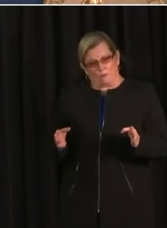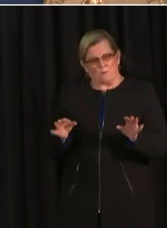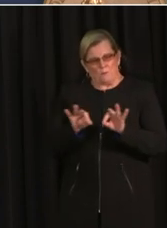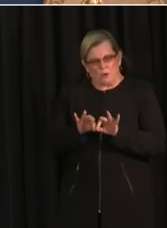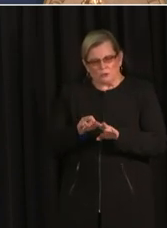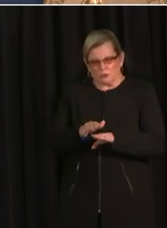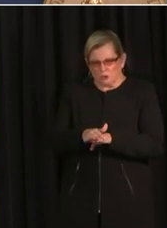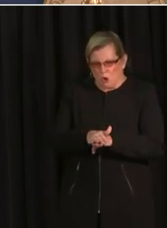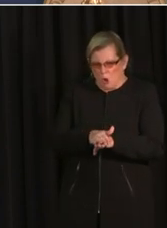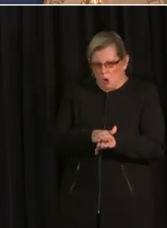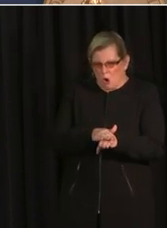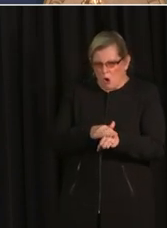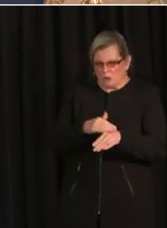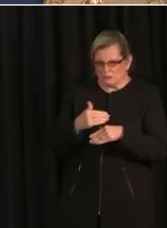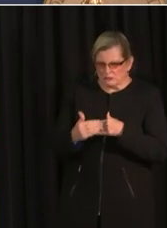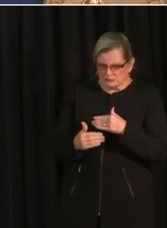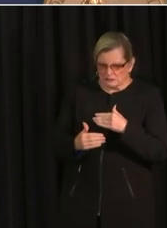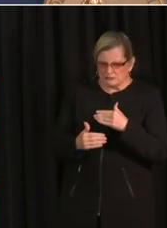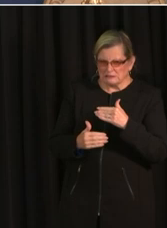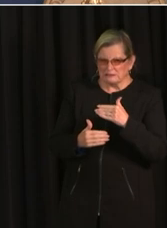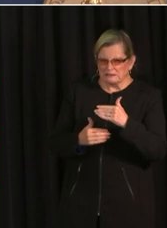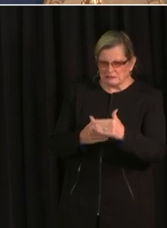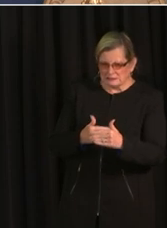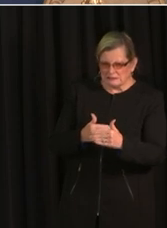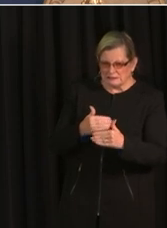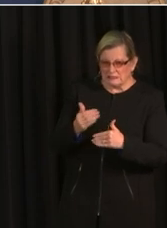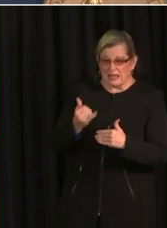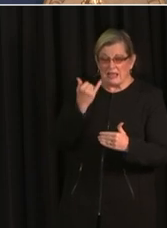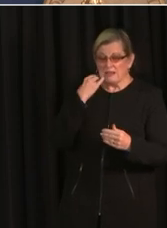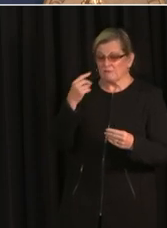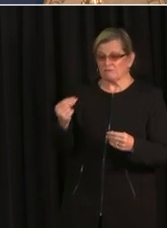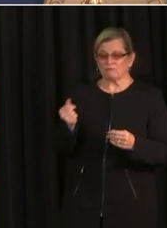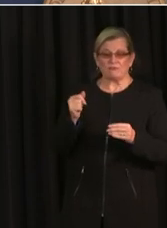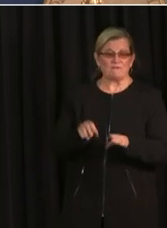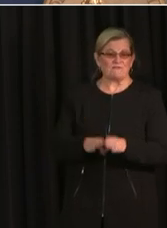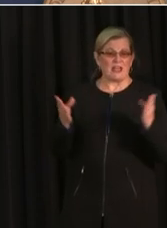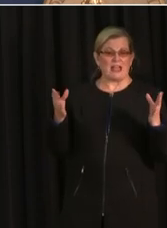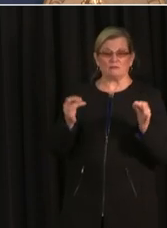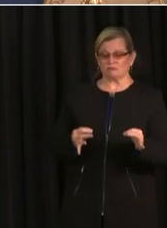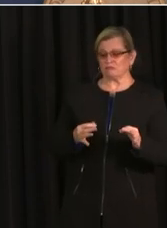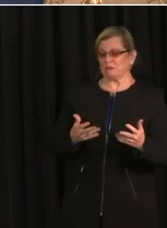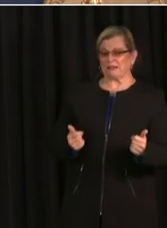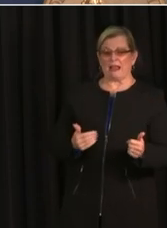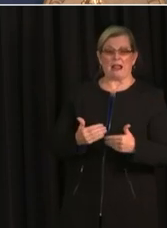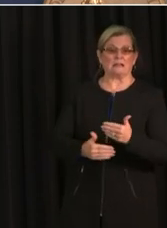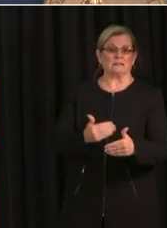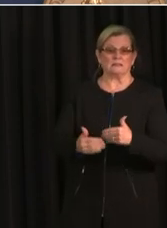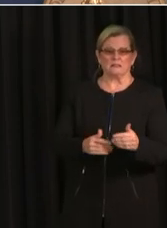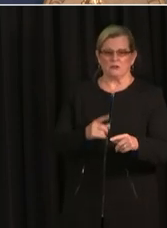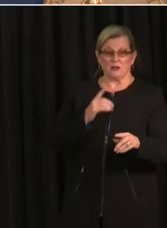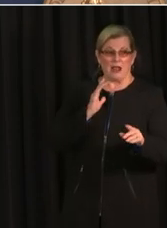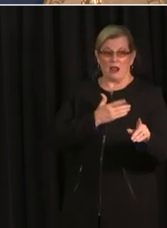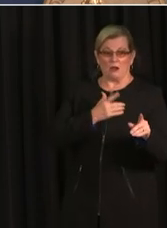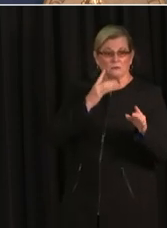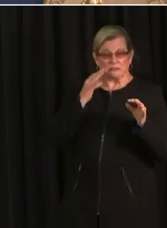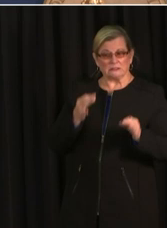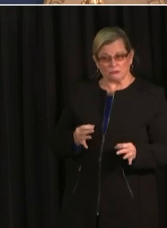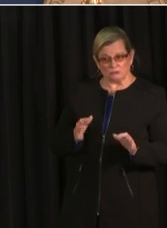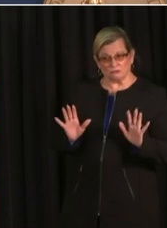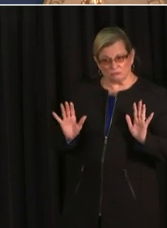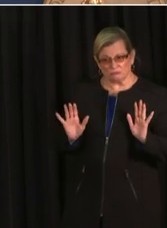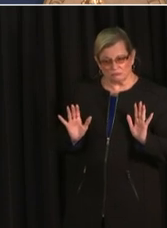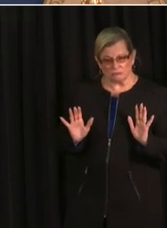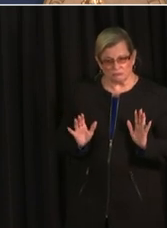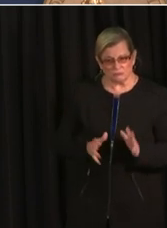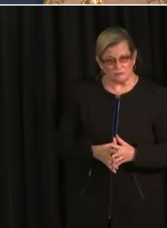could be turned up or turned down, depending on what our experience are. We